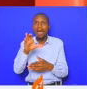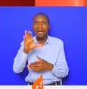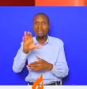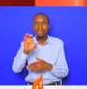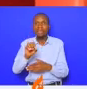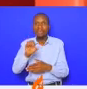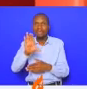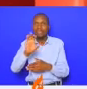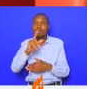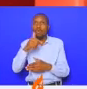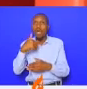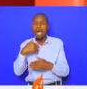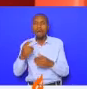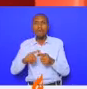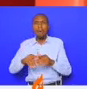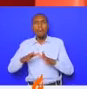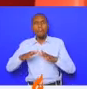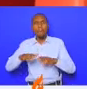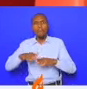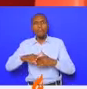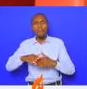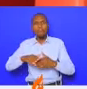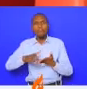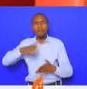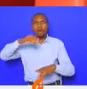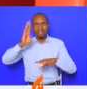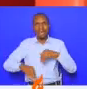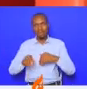someone more than choice,